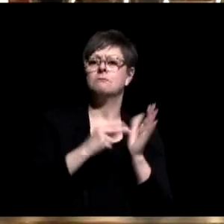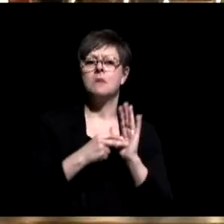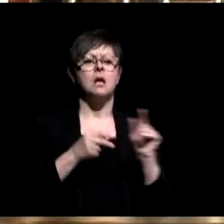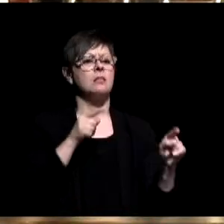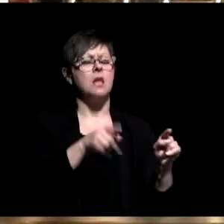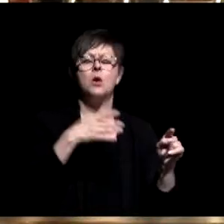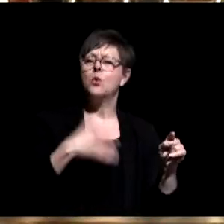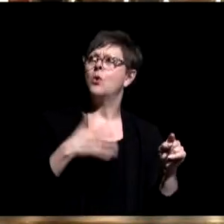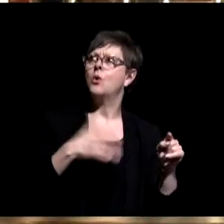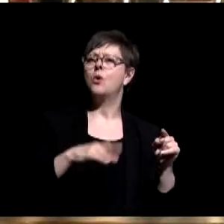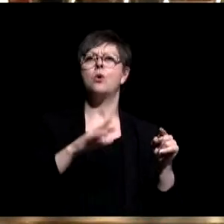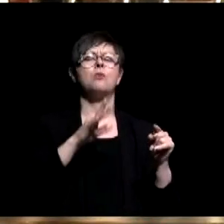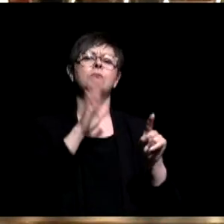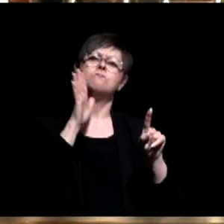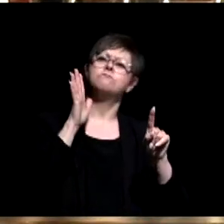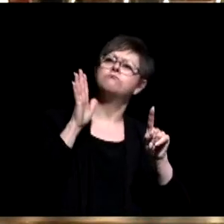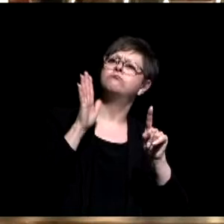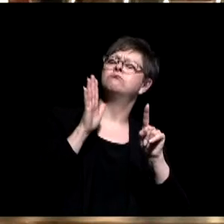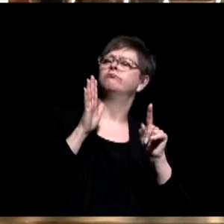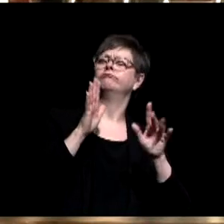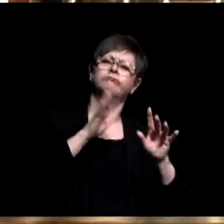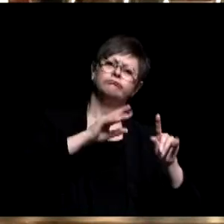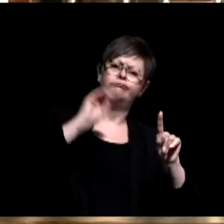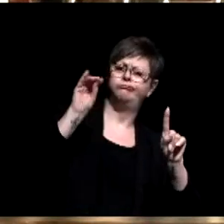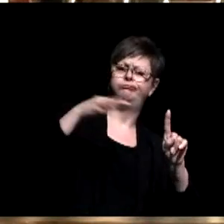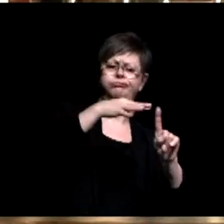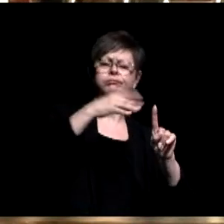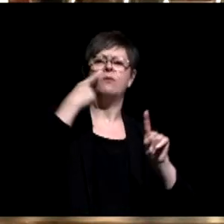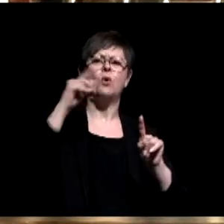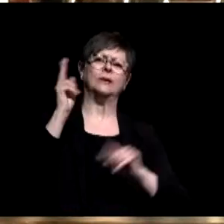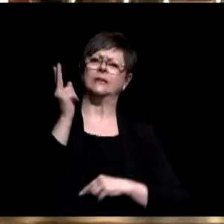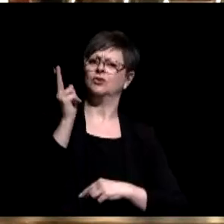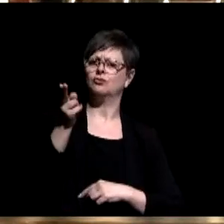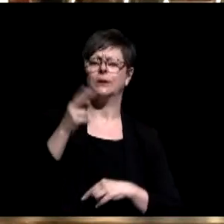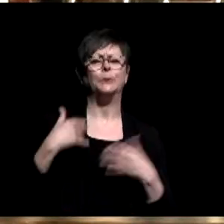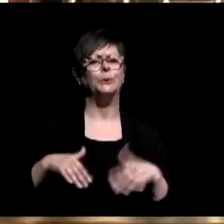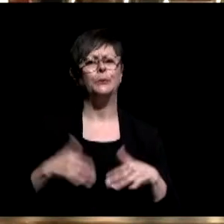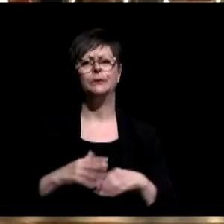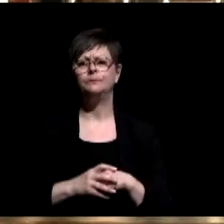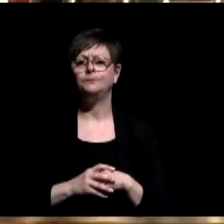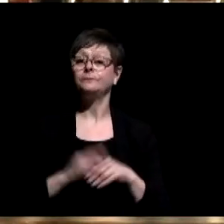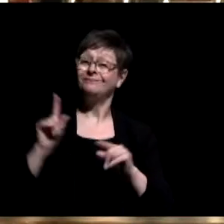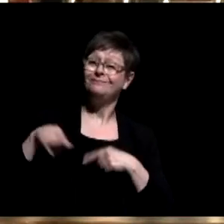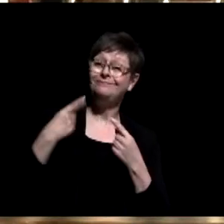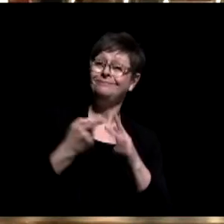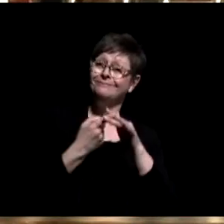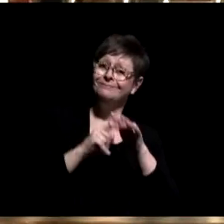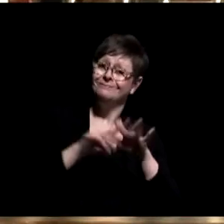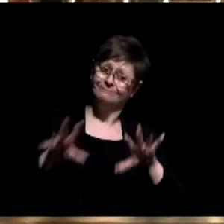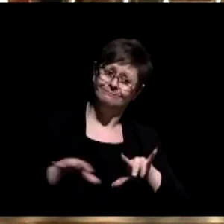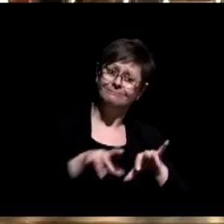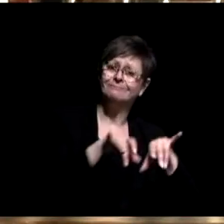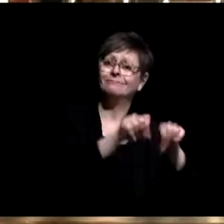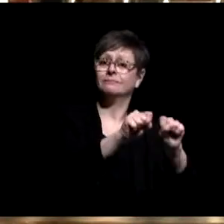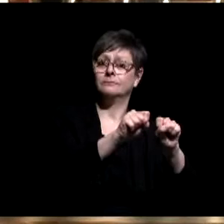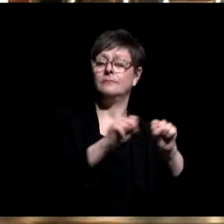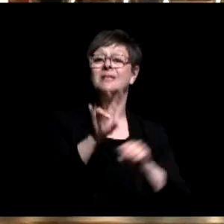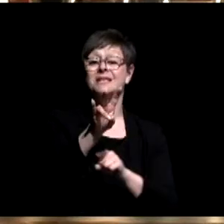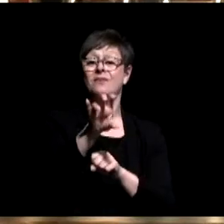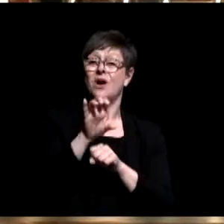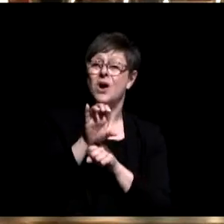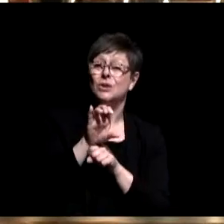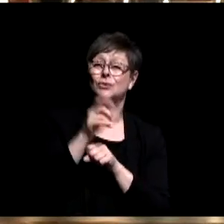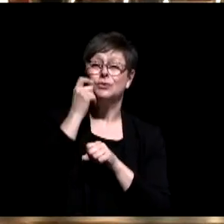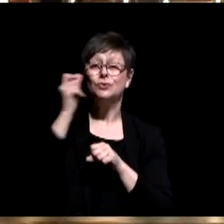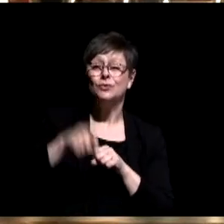historic level of immigration to this province. Since the beginning of the invasion, approximately 700